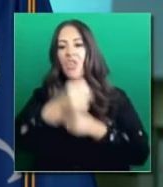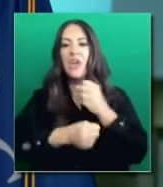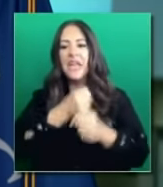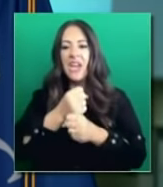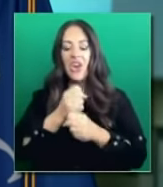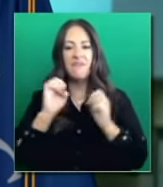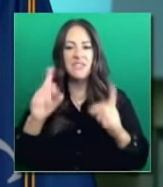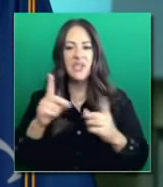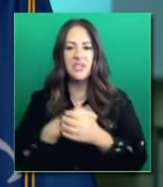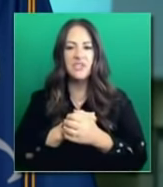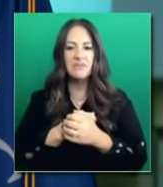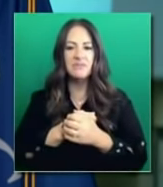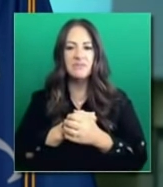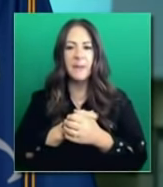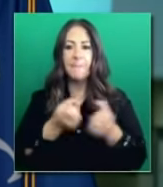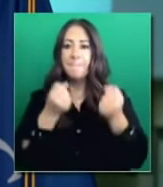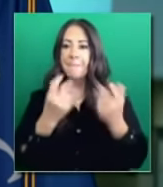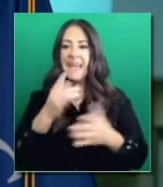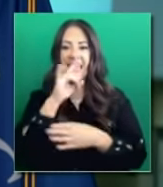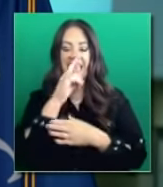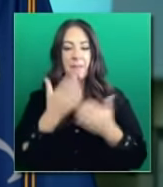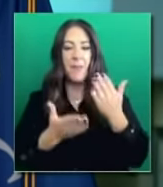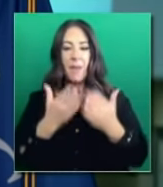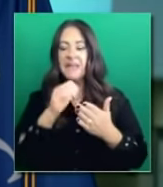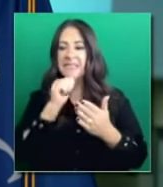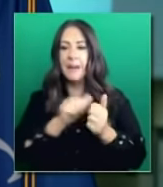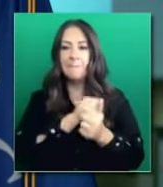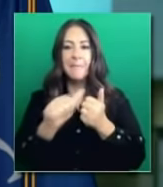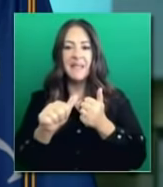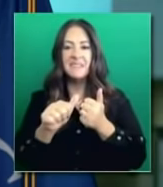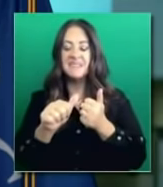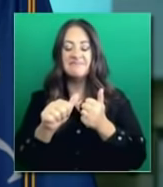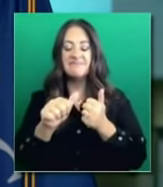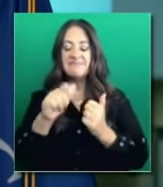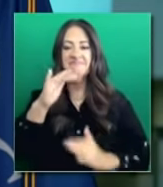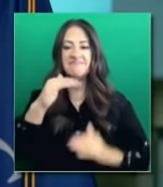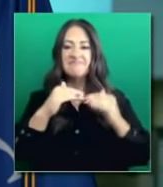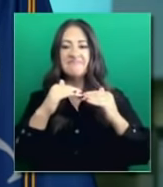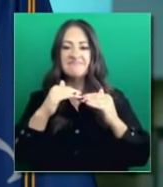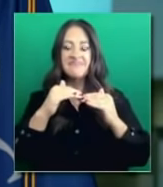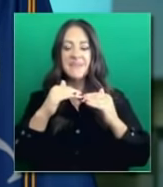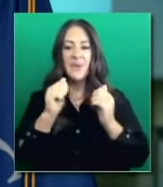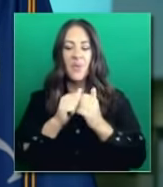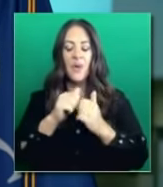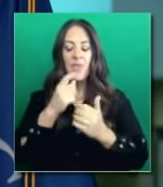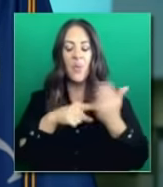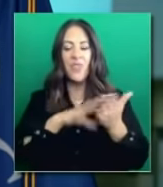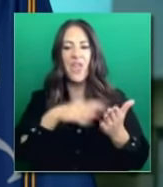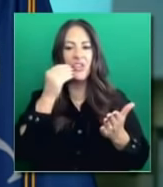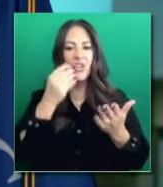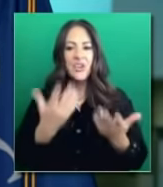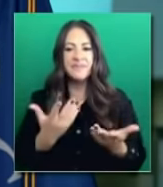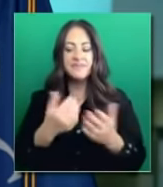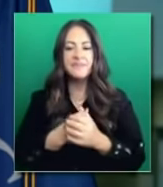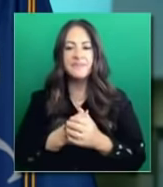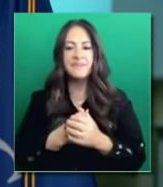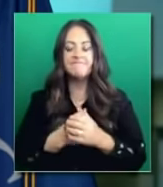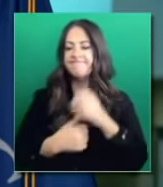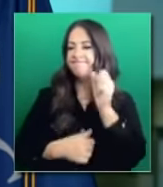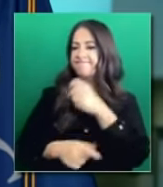regular grade level that they would in a normal year? That's the right question. It's a question as parents we ask ourselves of our children, how are they